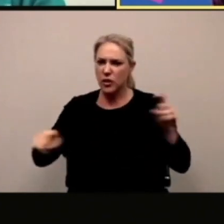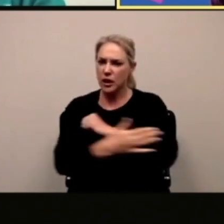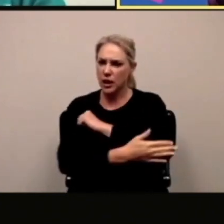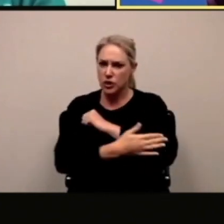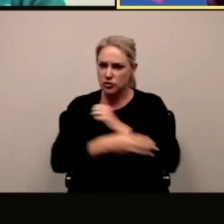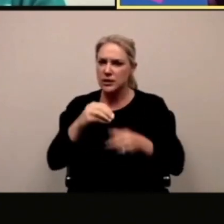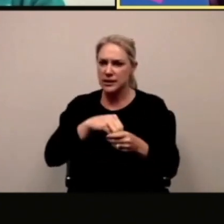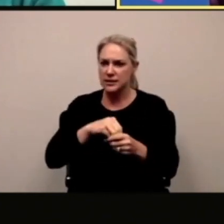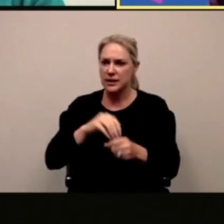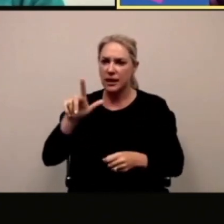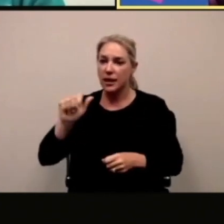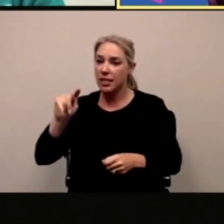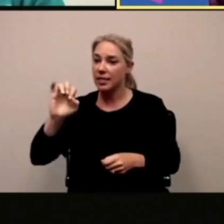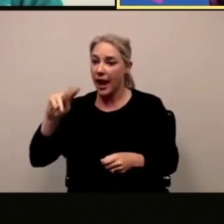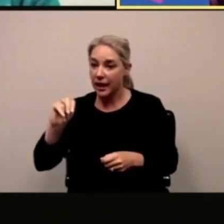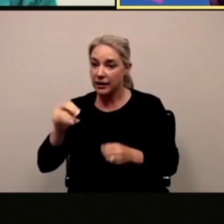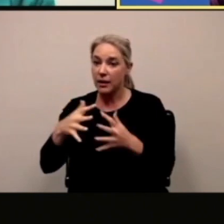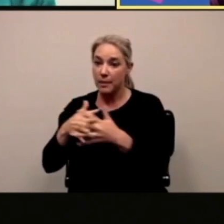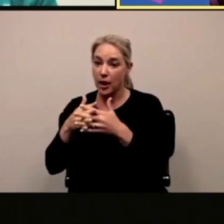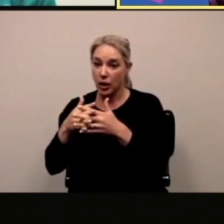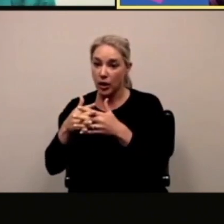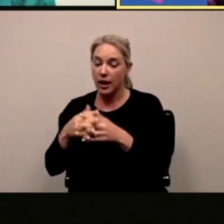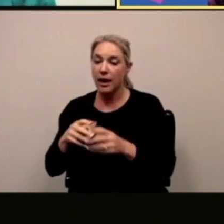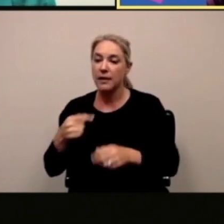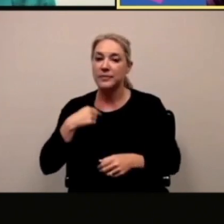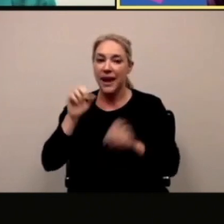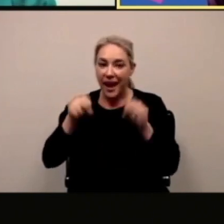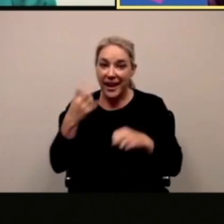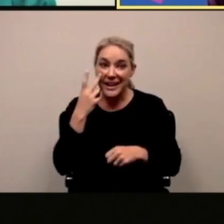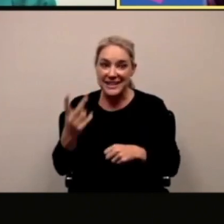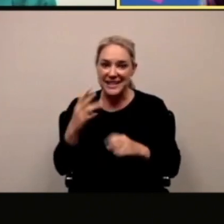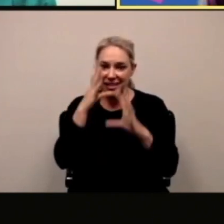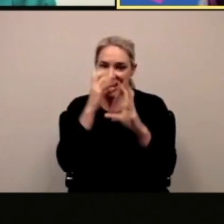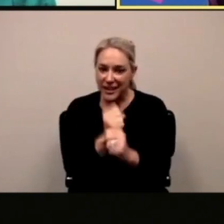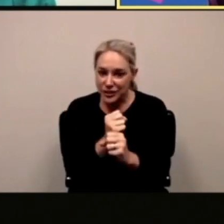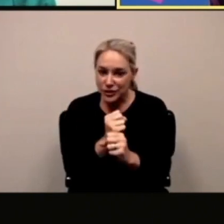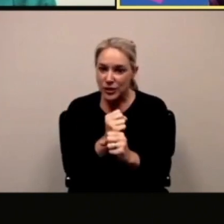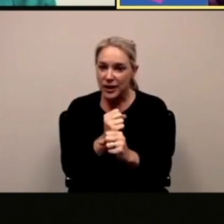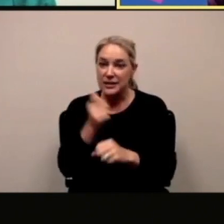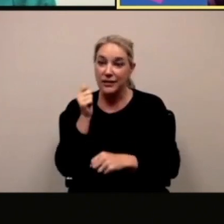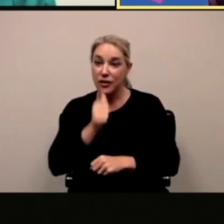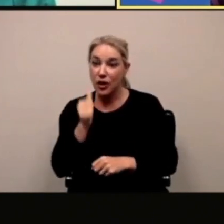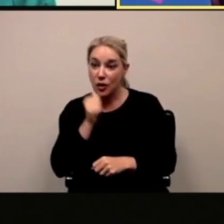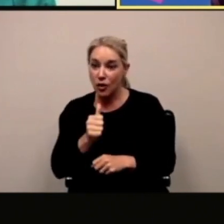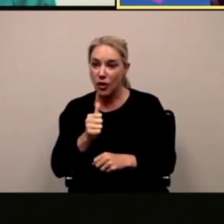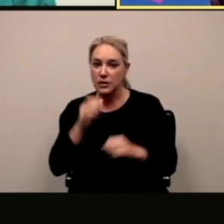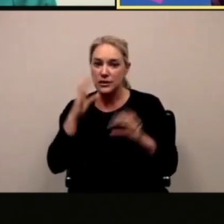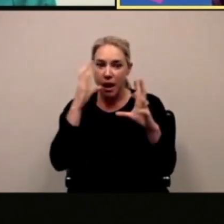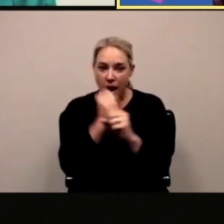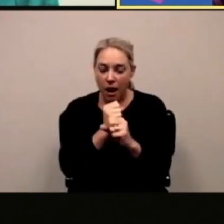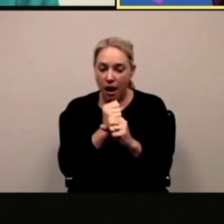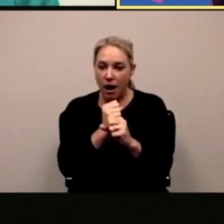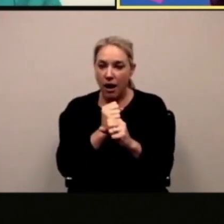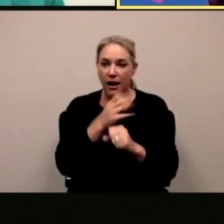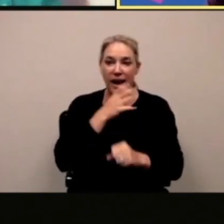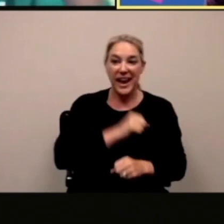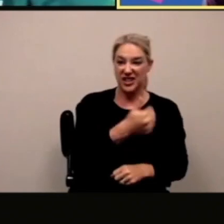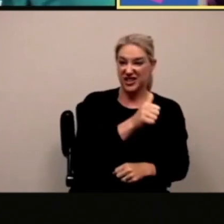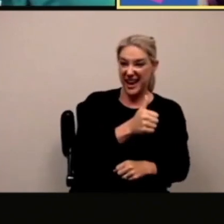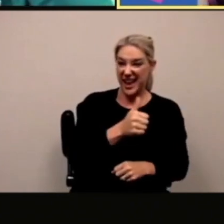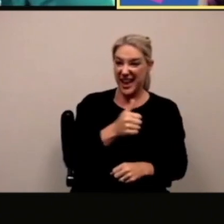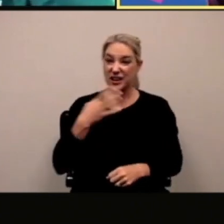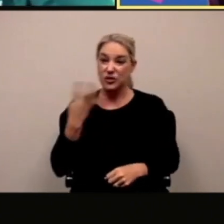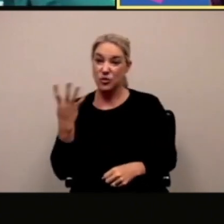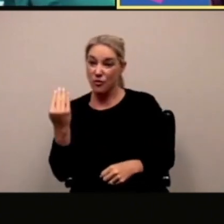was a facilitator. I could see the interest of those girls, young girls from 10 to 14 years